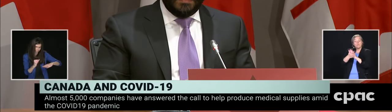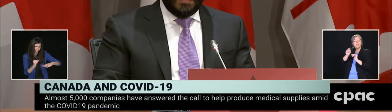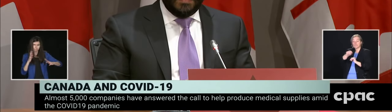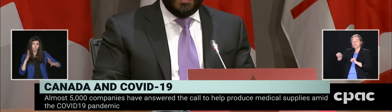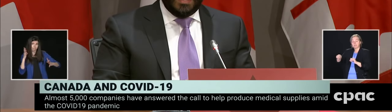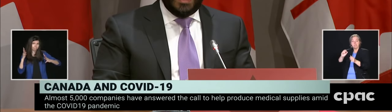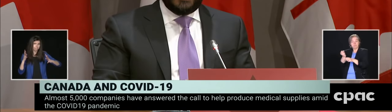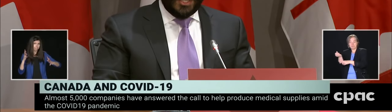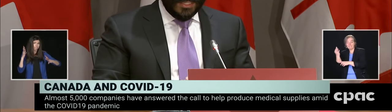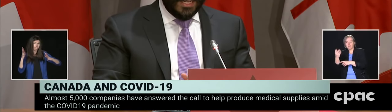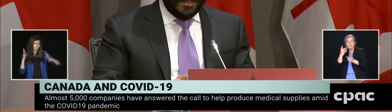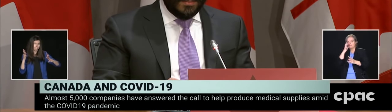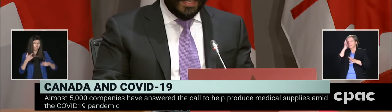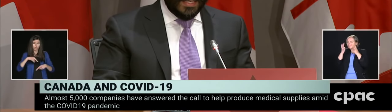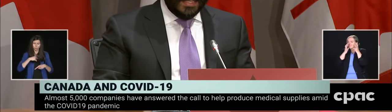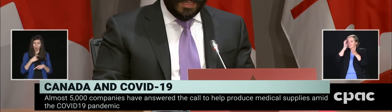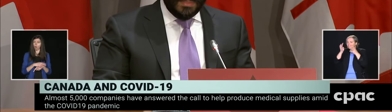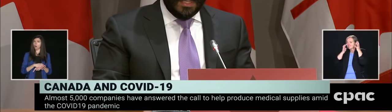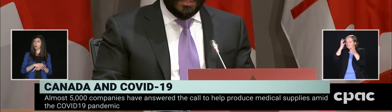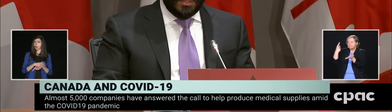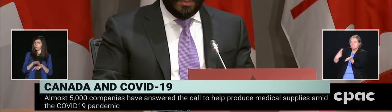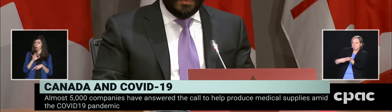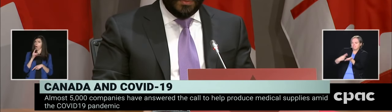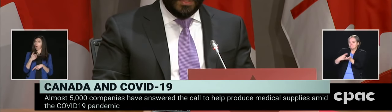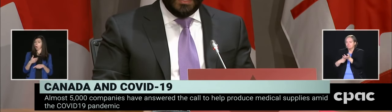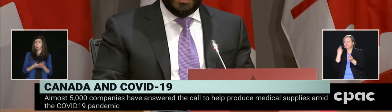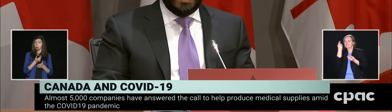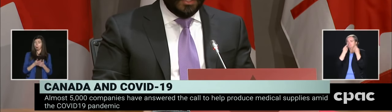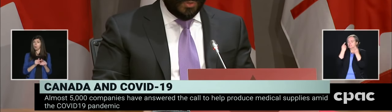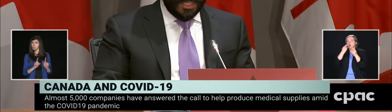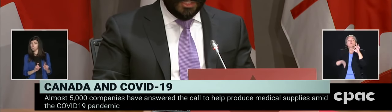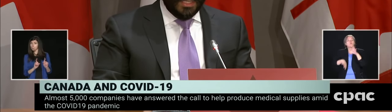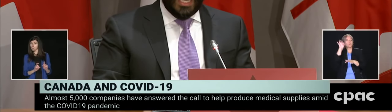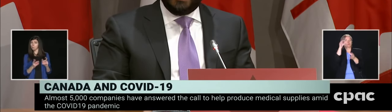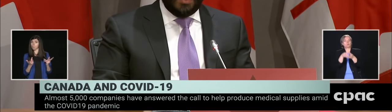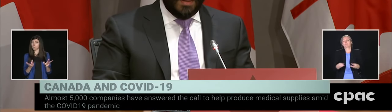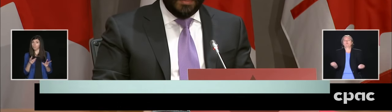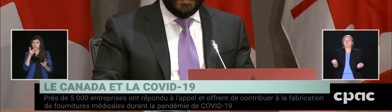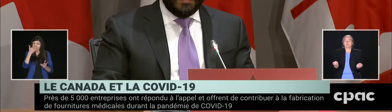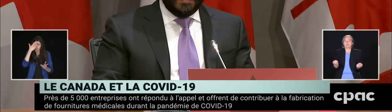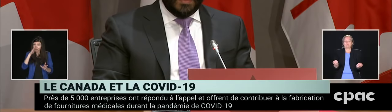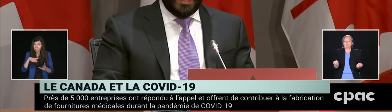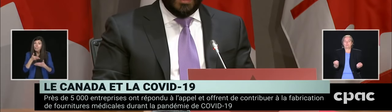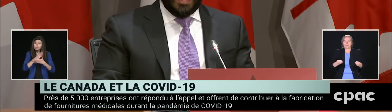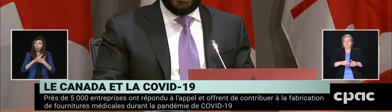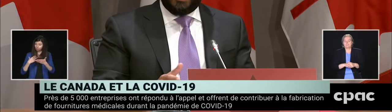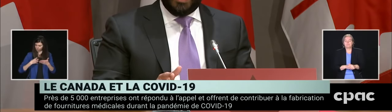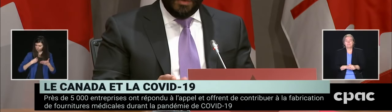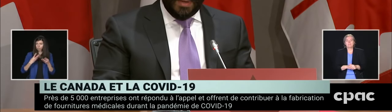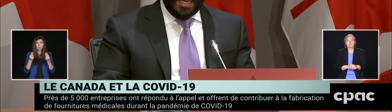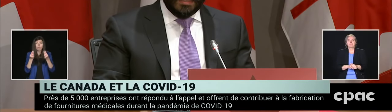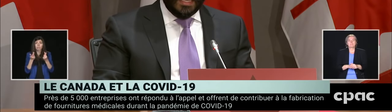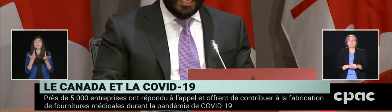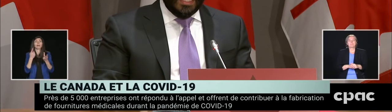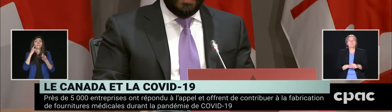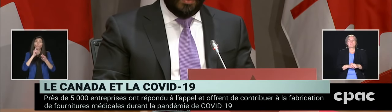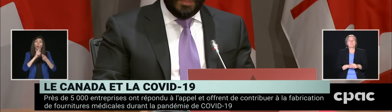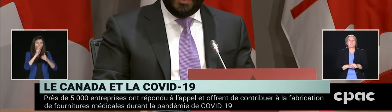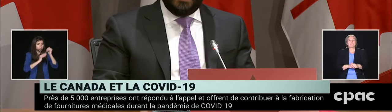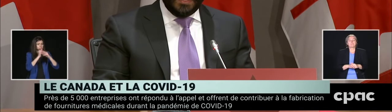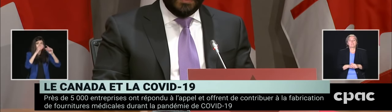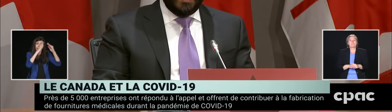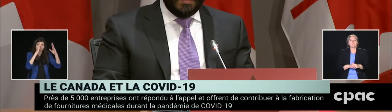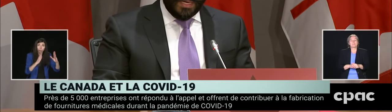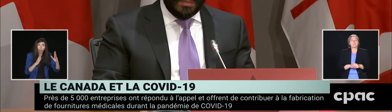solutions. And it turns out some materials used for construction house wrap and car airbags can